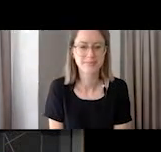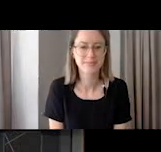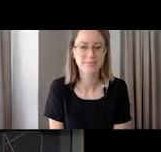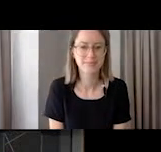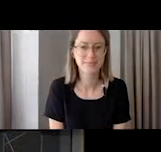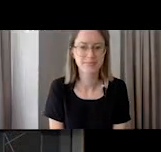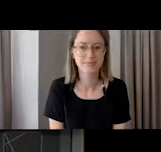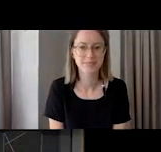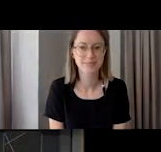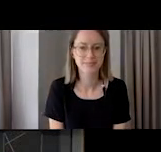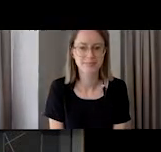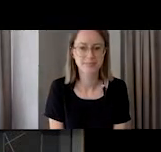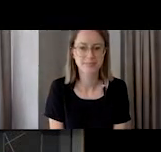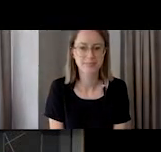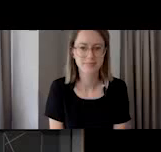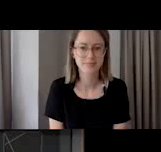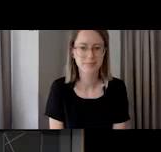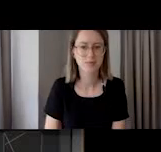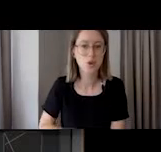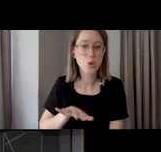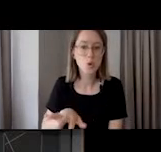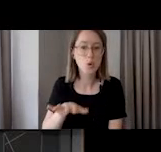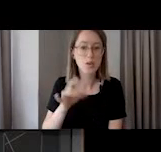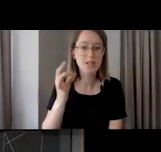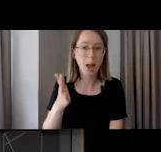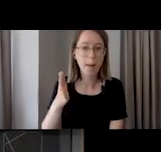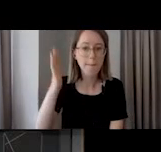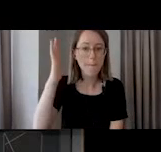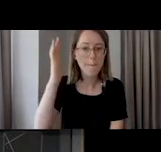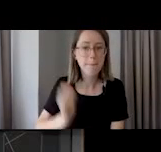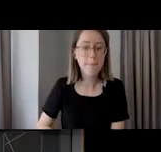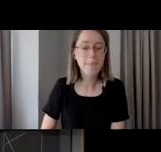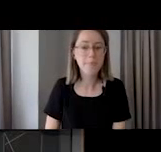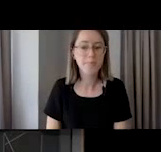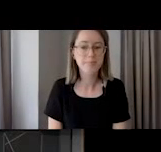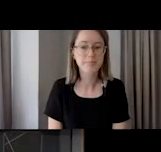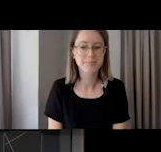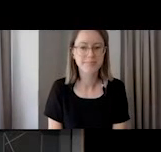We can go with, who would like to go first?